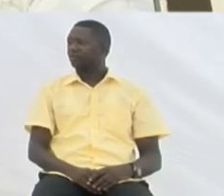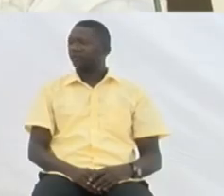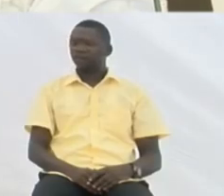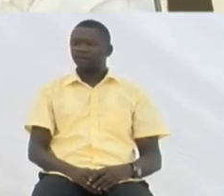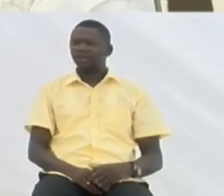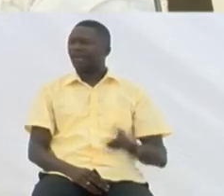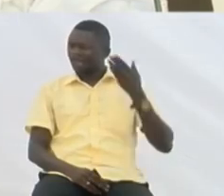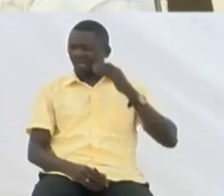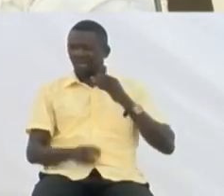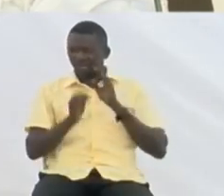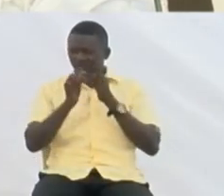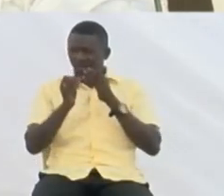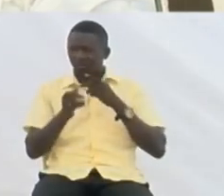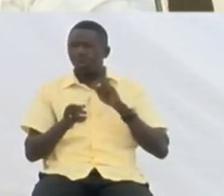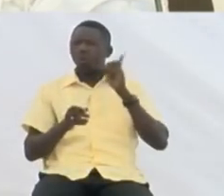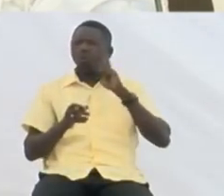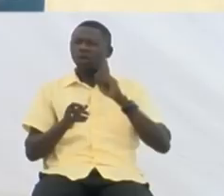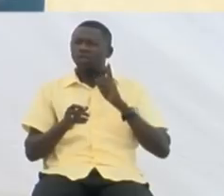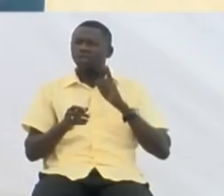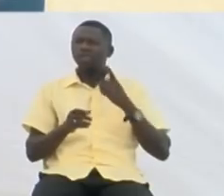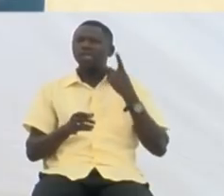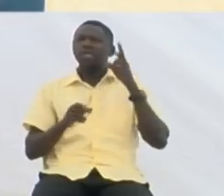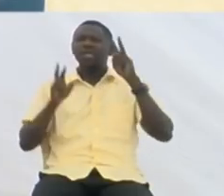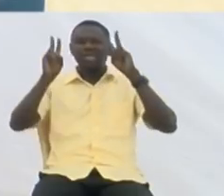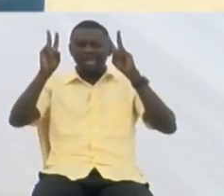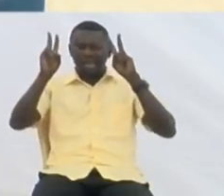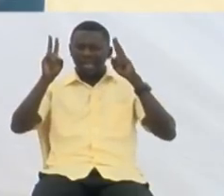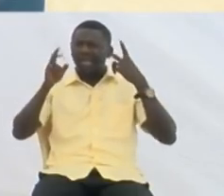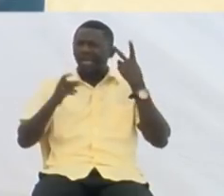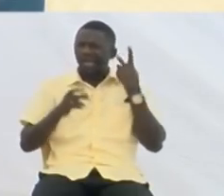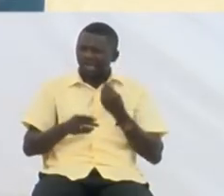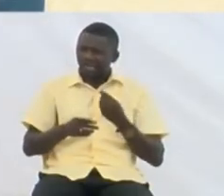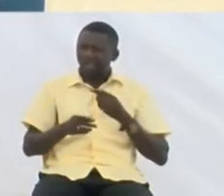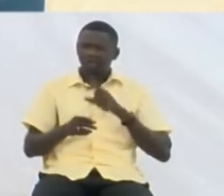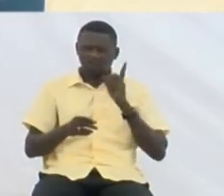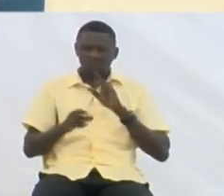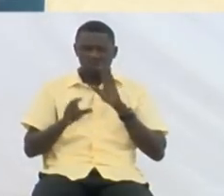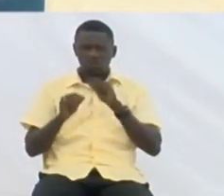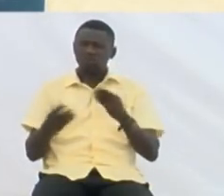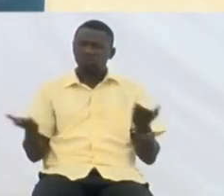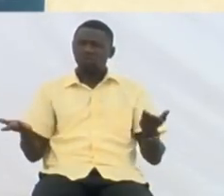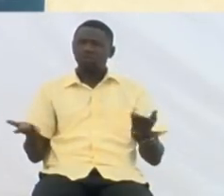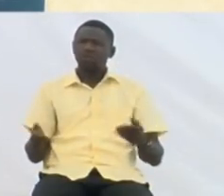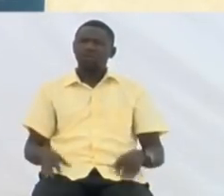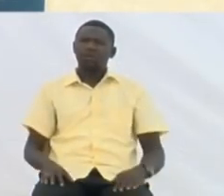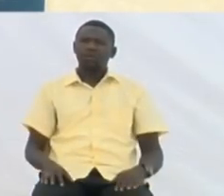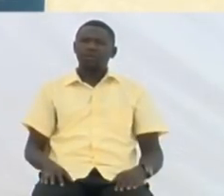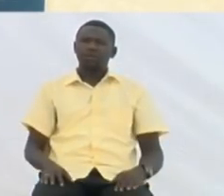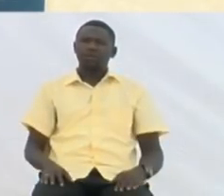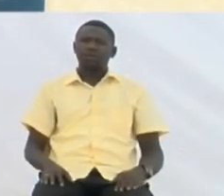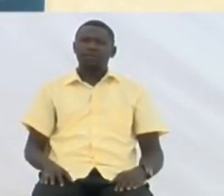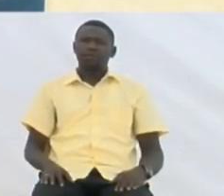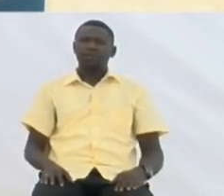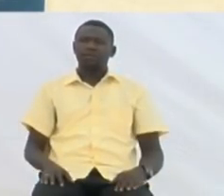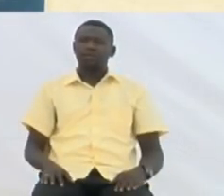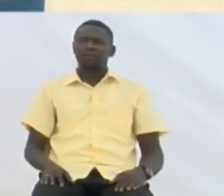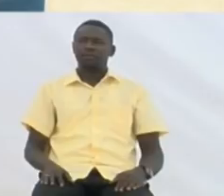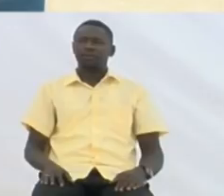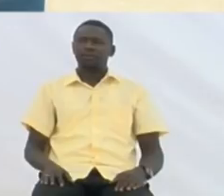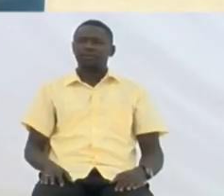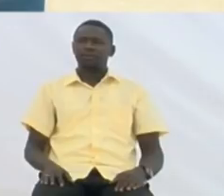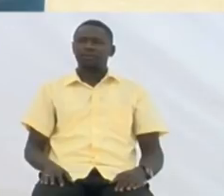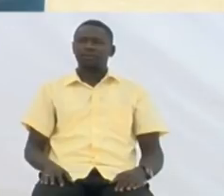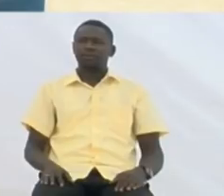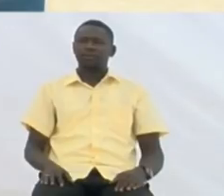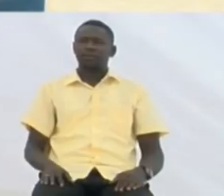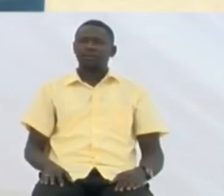Please. Did I not tell you here before that anything that pleases Yaya Jammeh was what he did? Who have